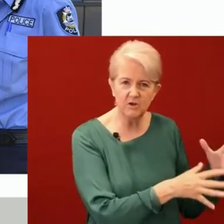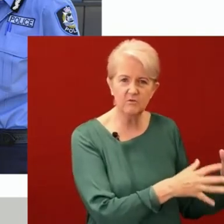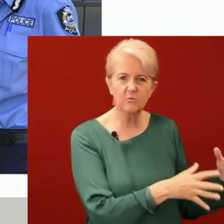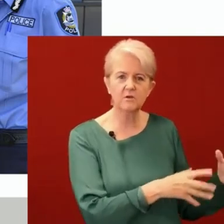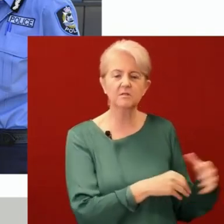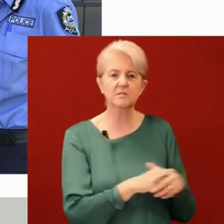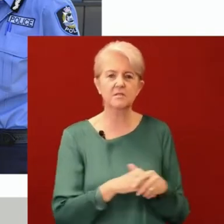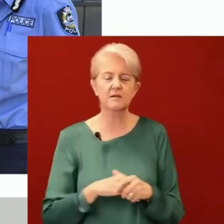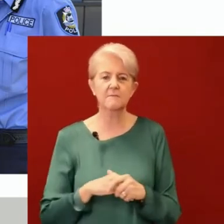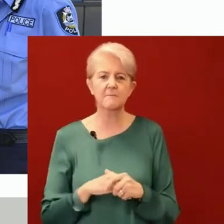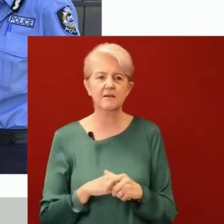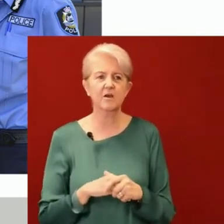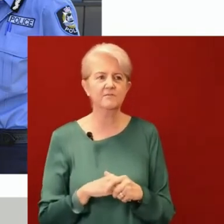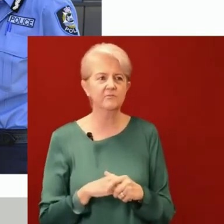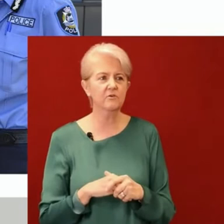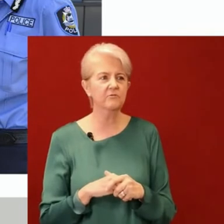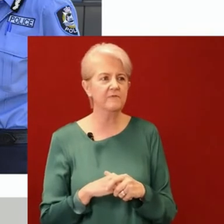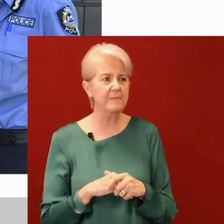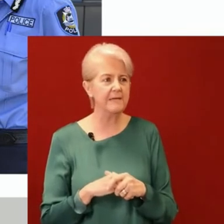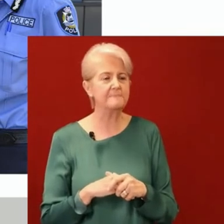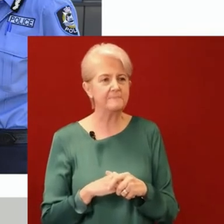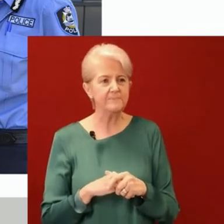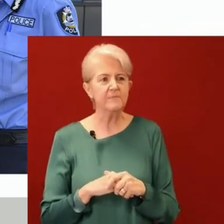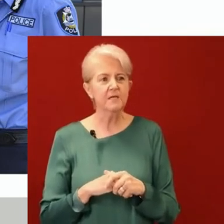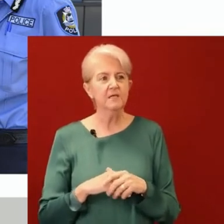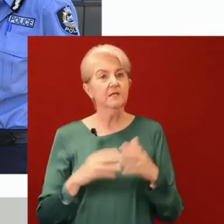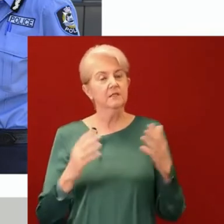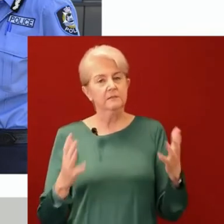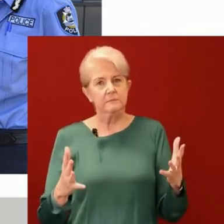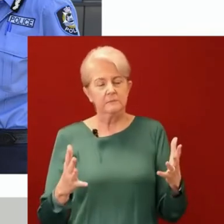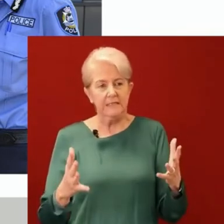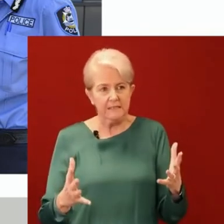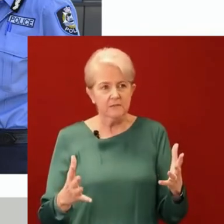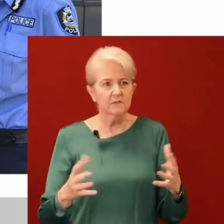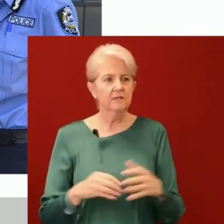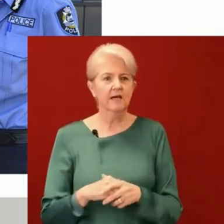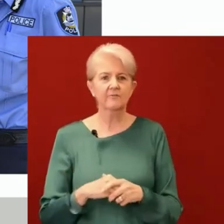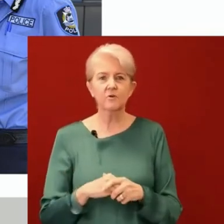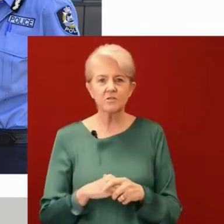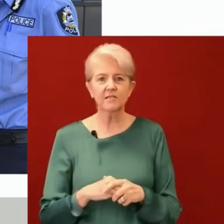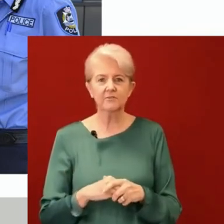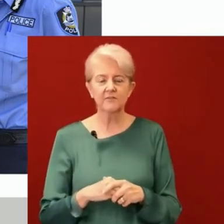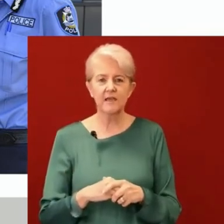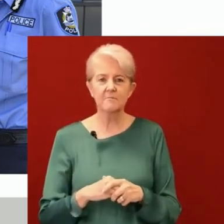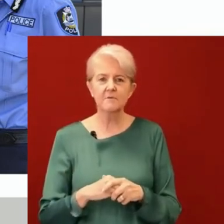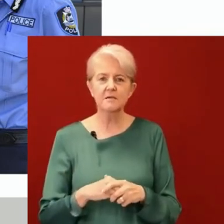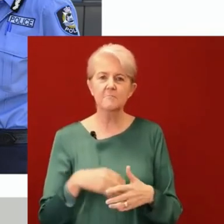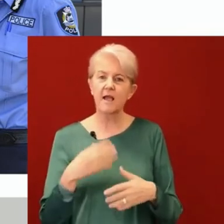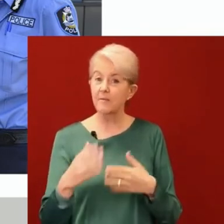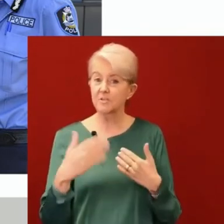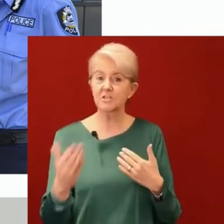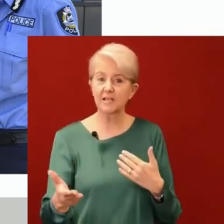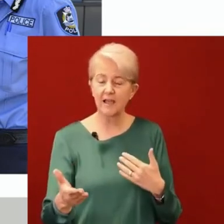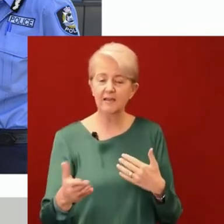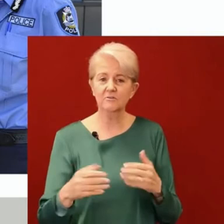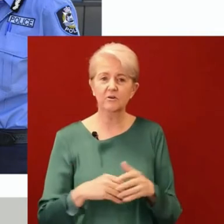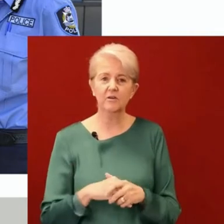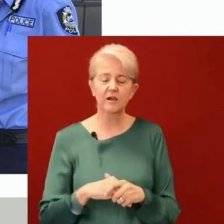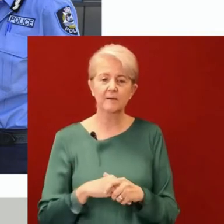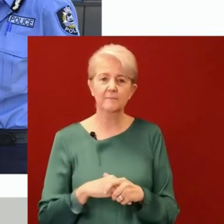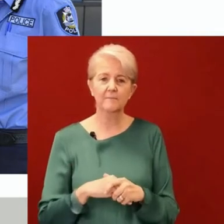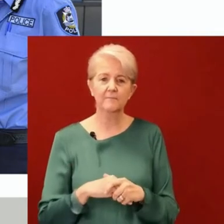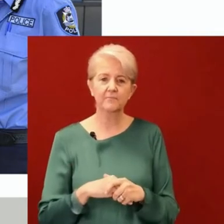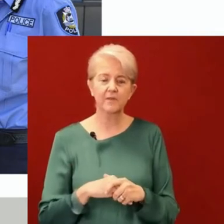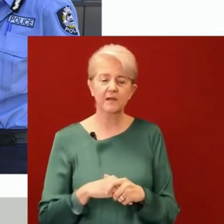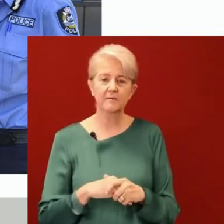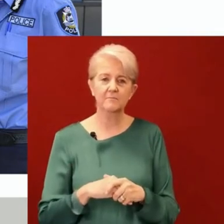and were, you know, wanted to make life difficult for me, well, unfortunately for them, my ambition again